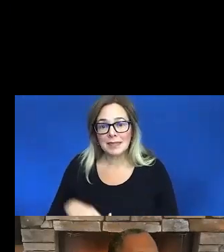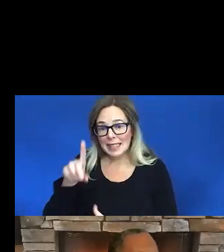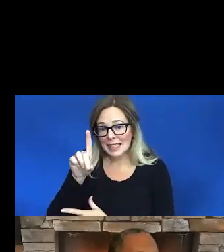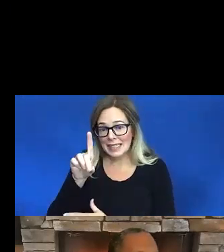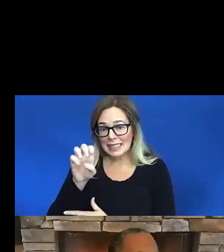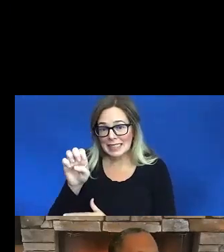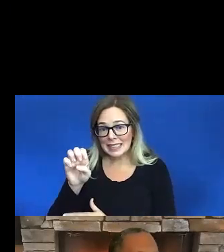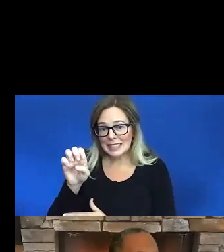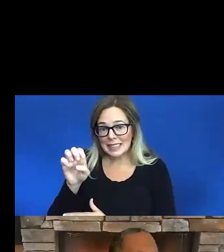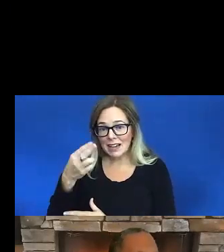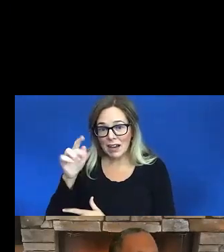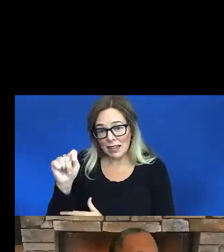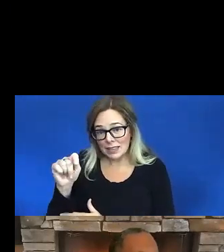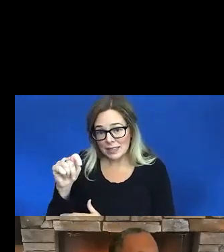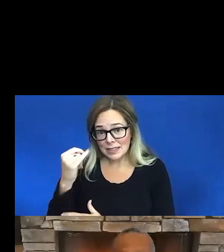could